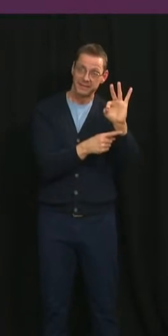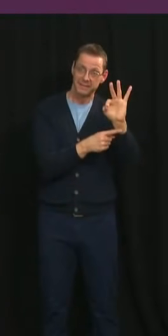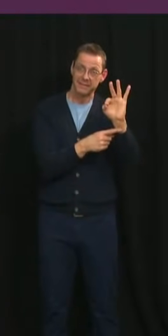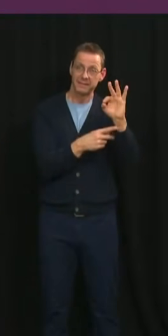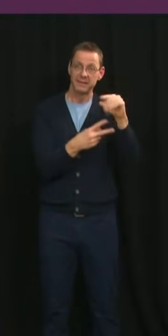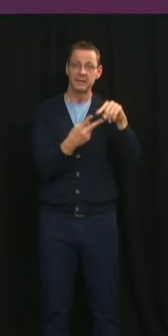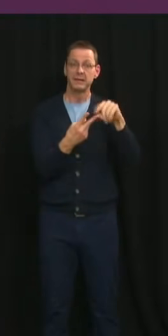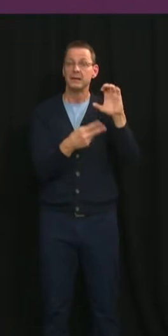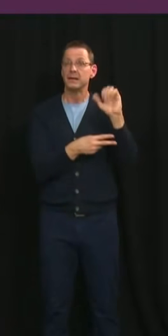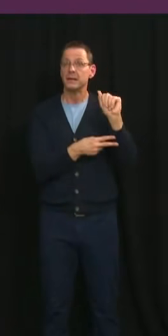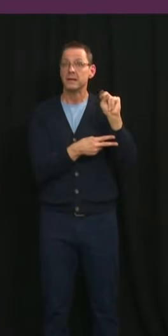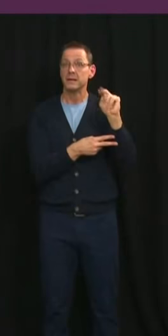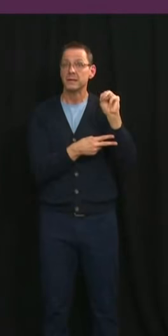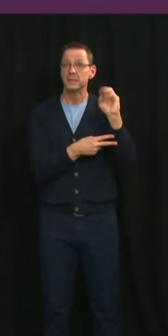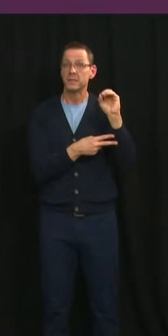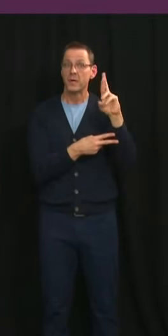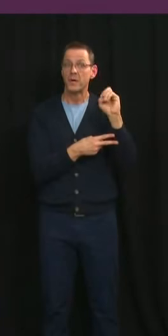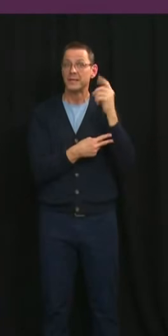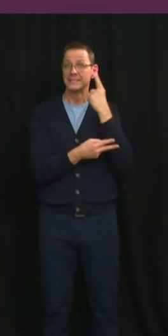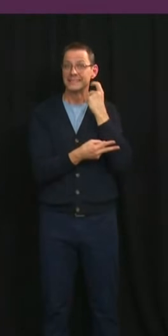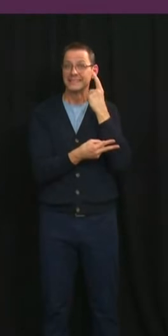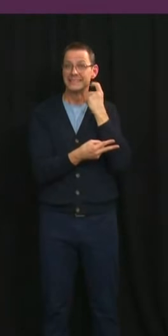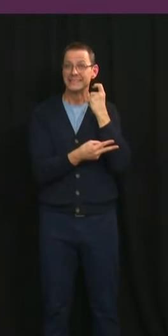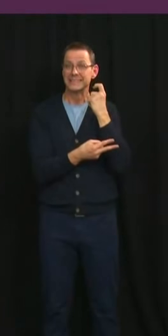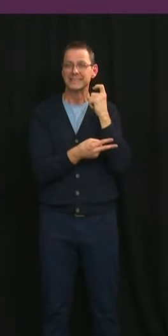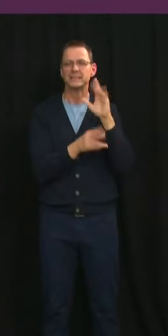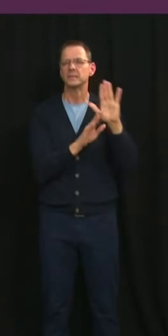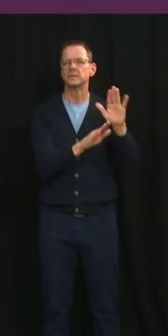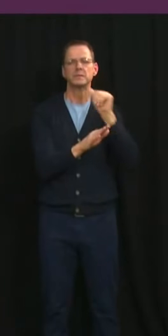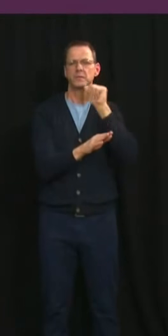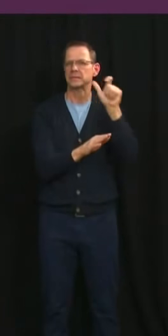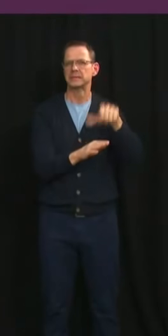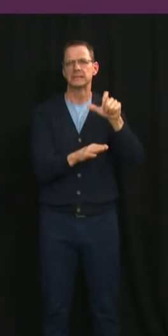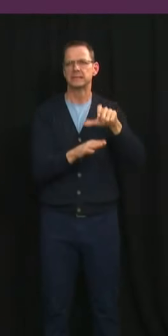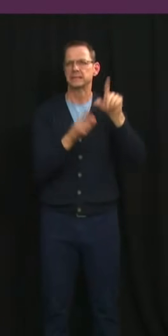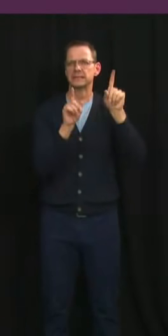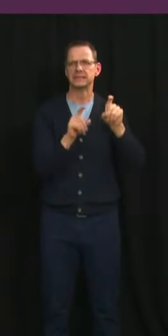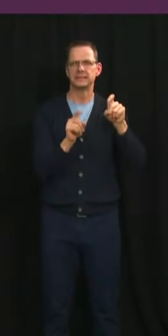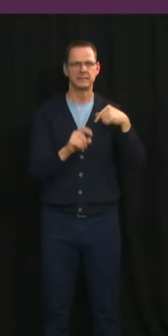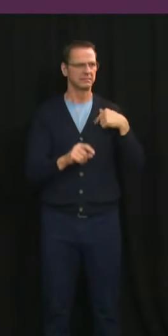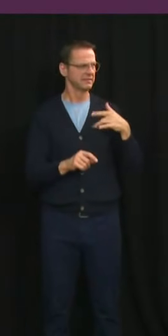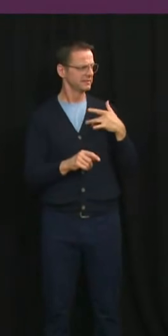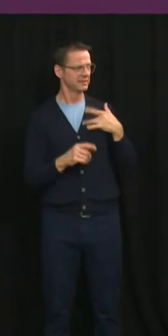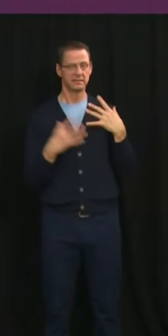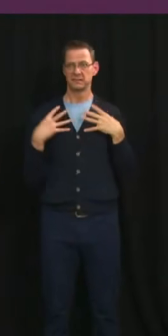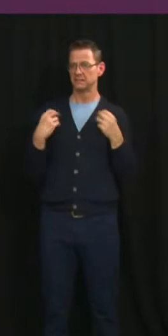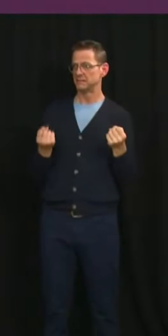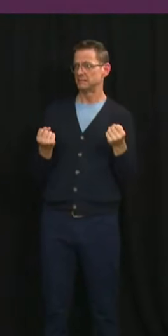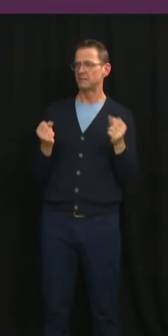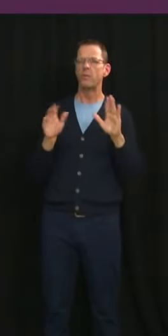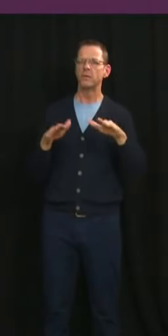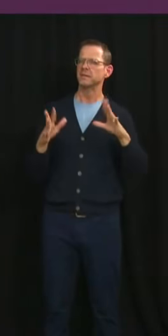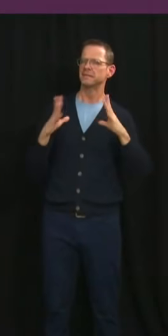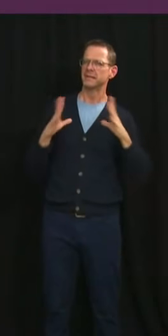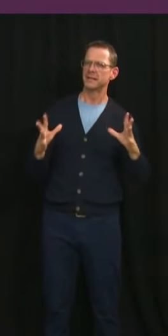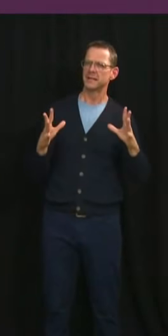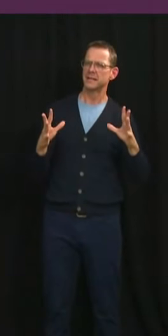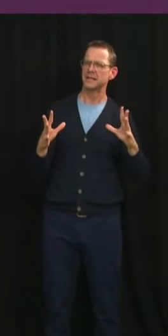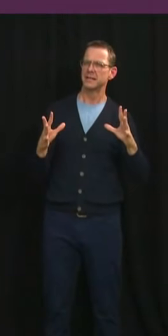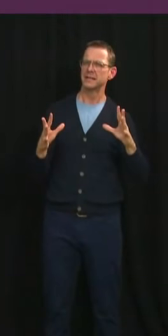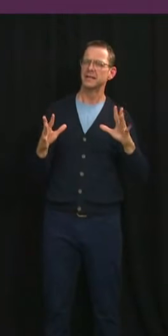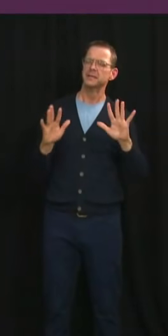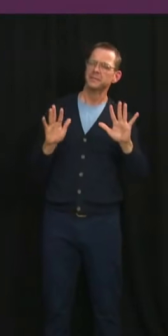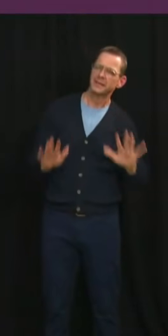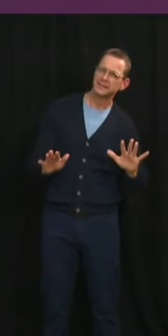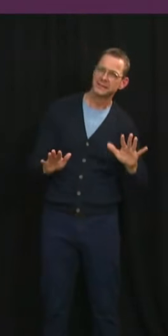we always advise, stay home, isolate, and arrange for testing. As the Premier noted, cases continued to